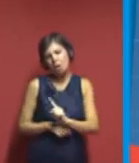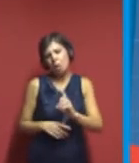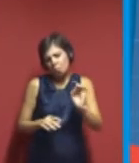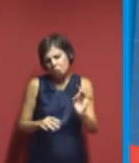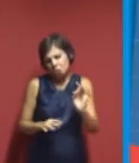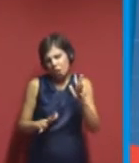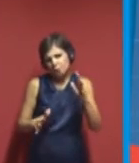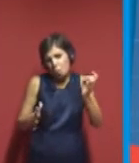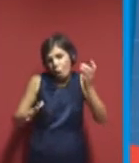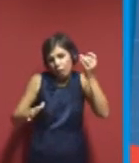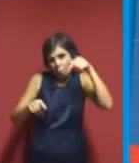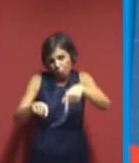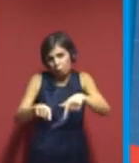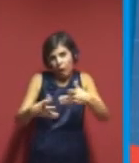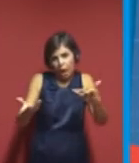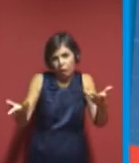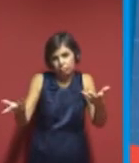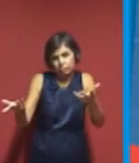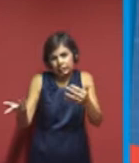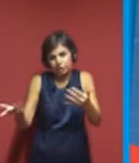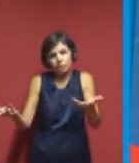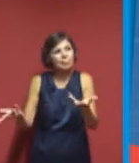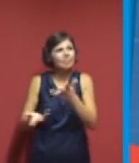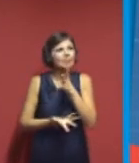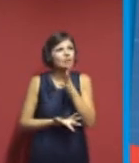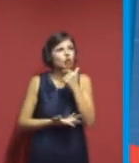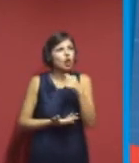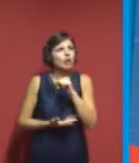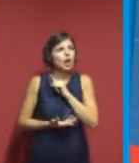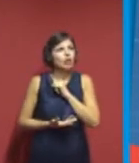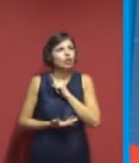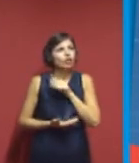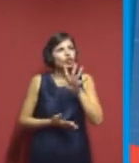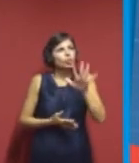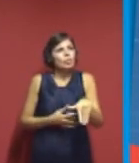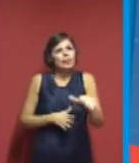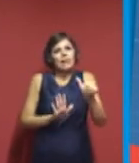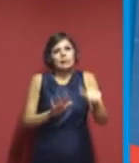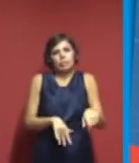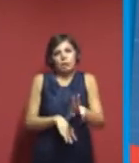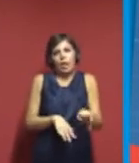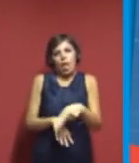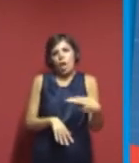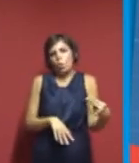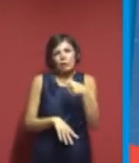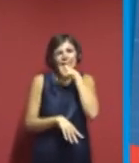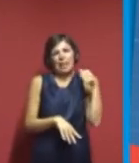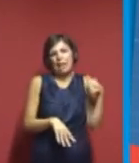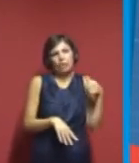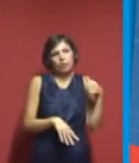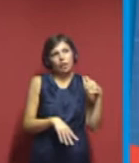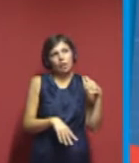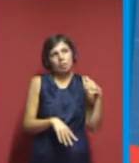My calculation is about 5,000 euros or 6,000 euros to create from a simple car a self-driving car,